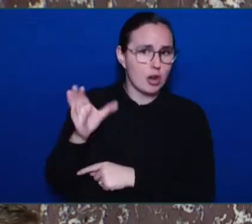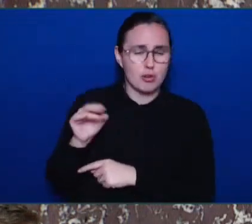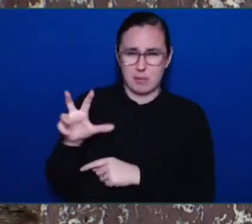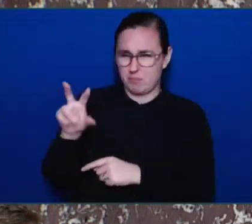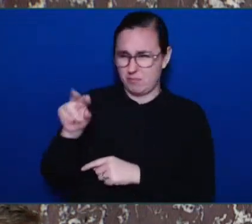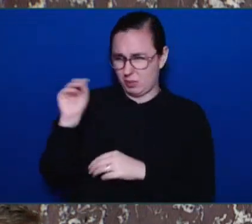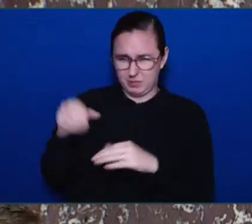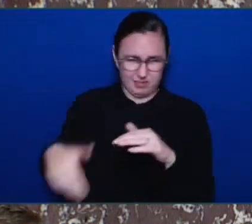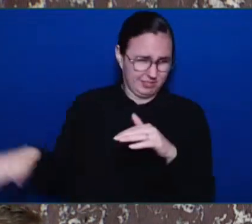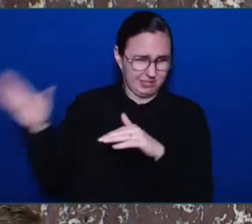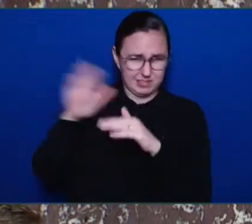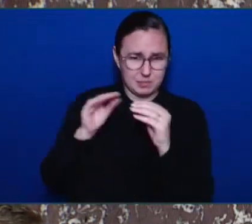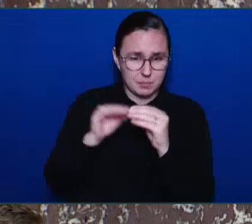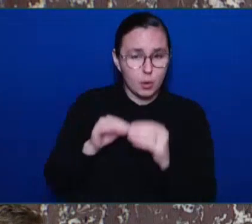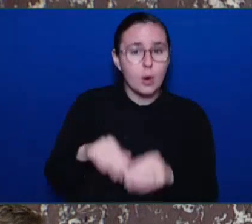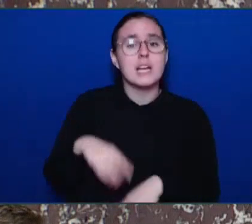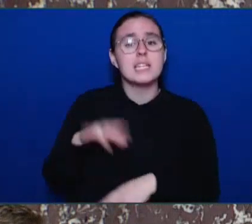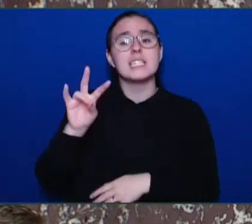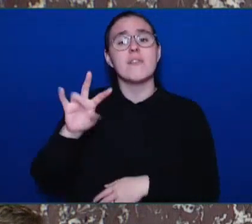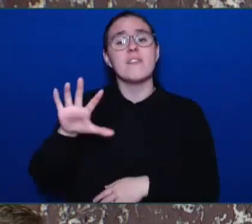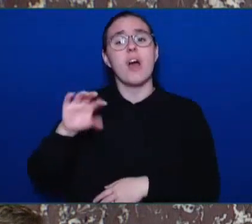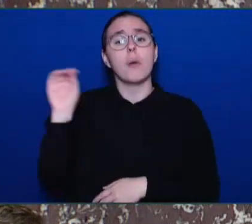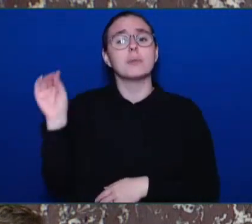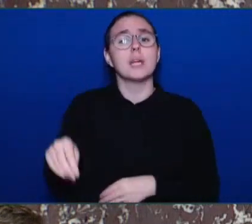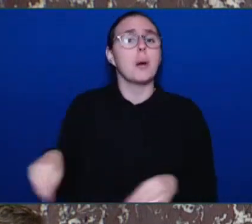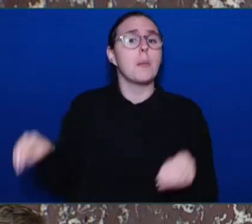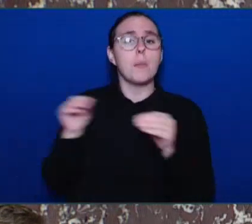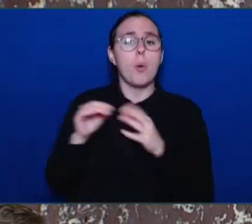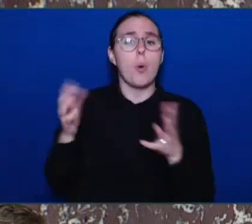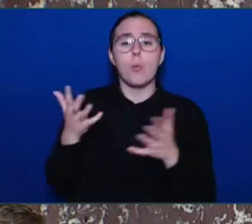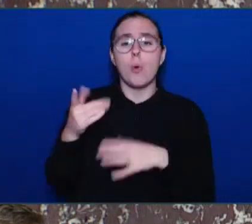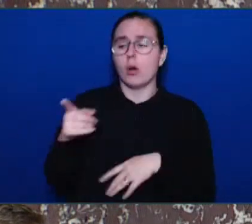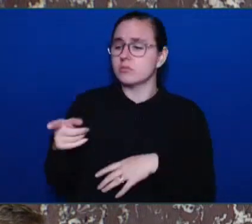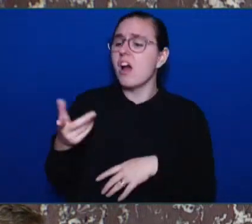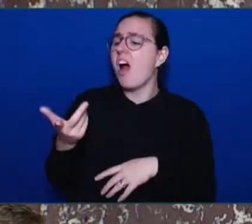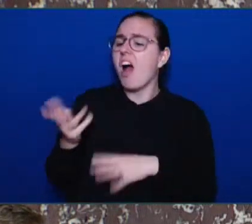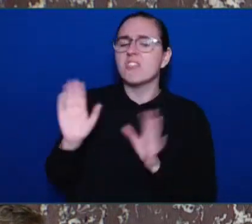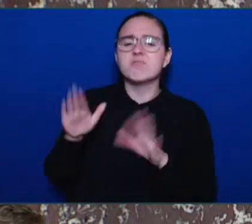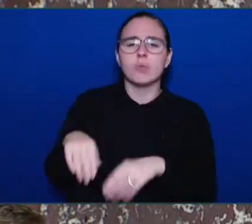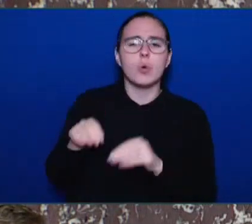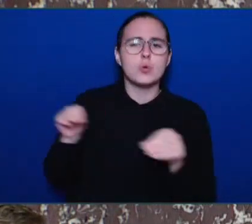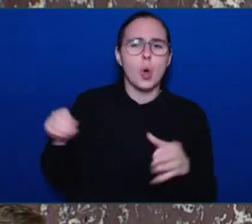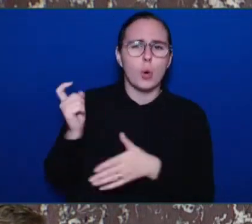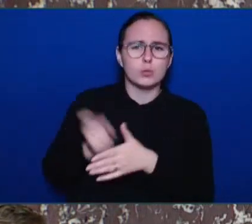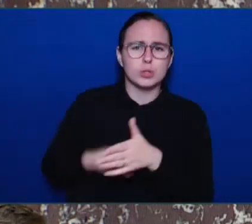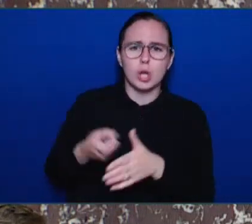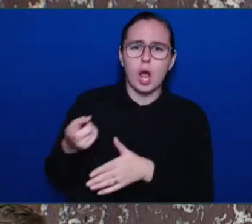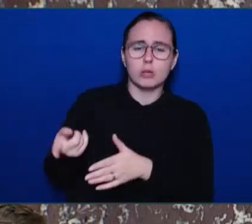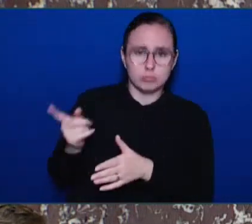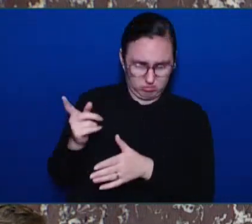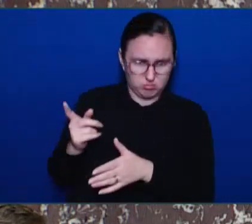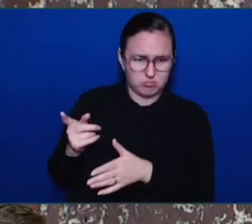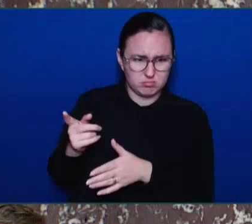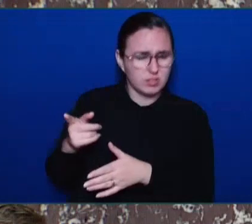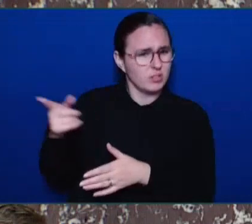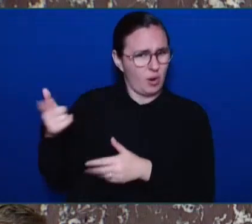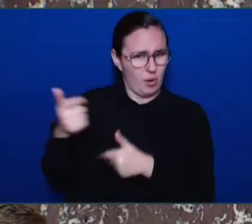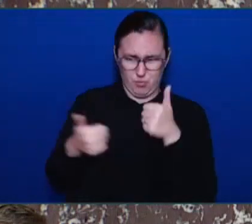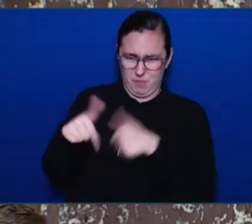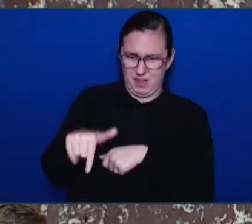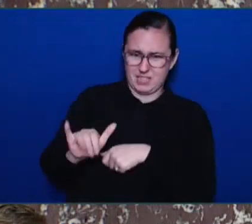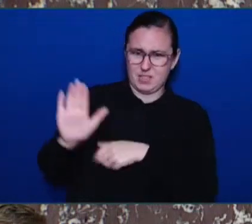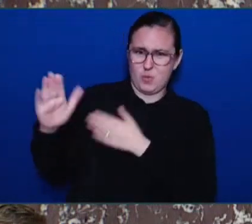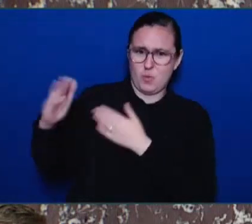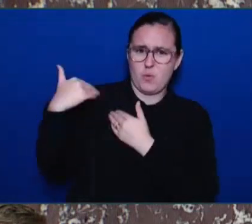no-charge assessment under this Premier's watch. Vancouver is averaging 4 unprovoked stranger assaults per day, which are getting more and